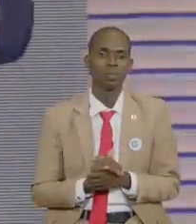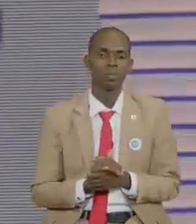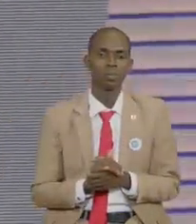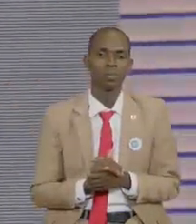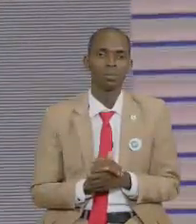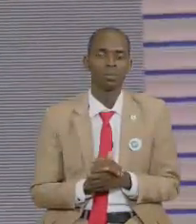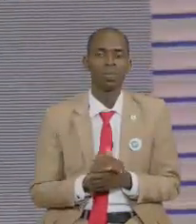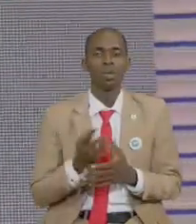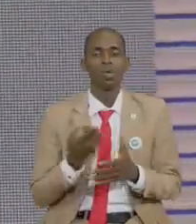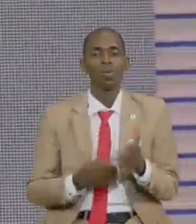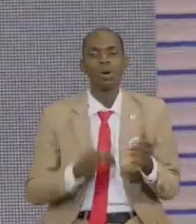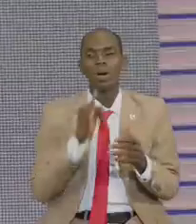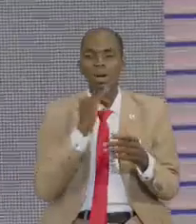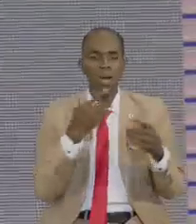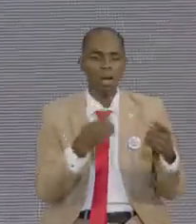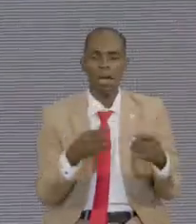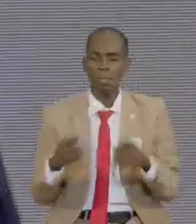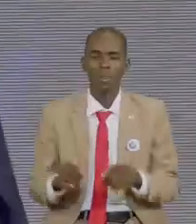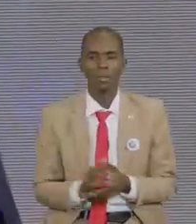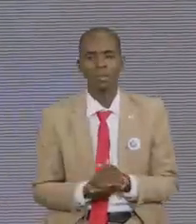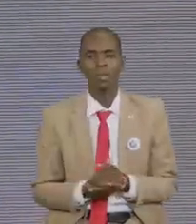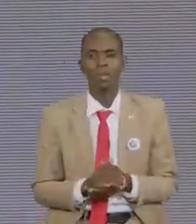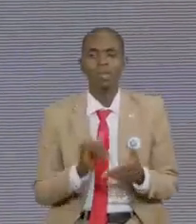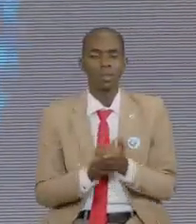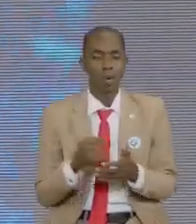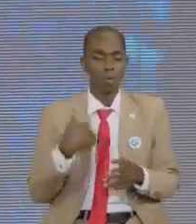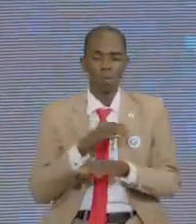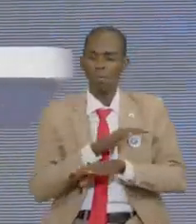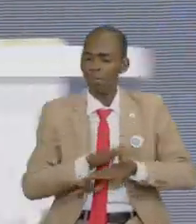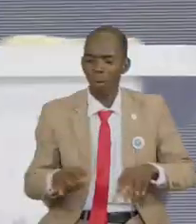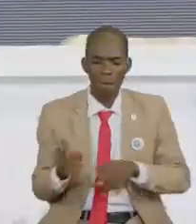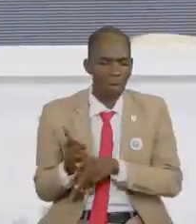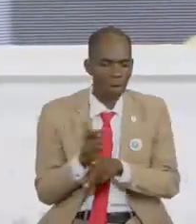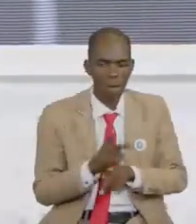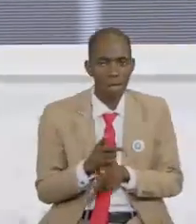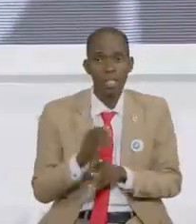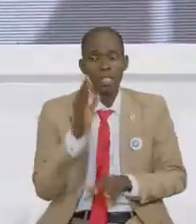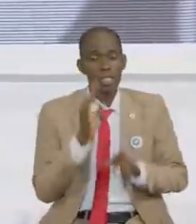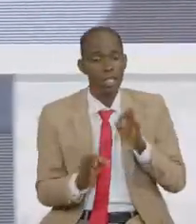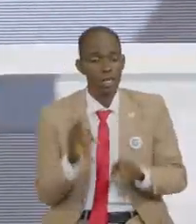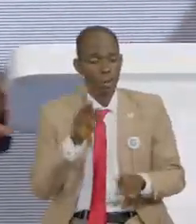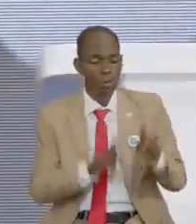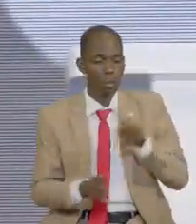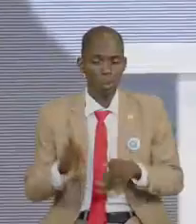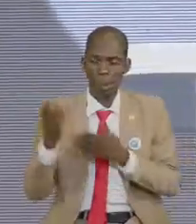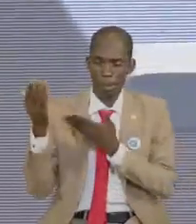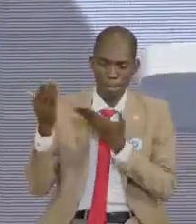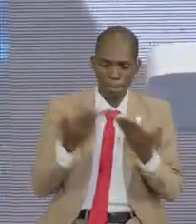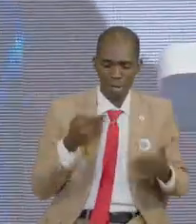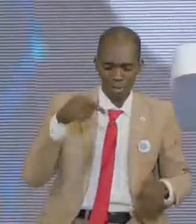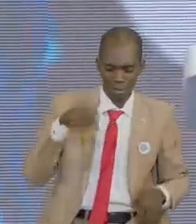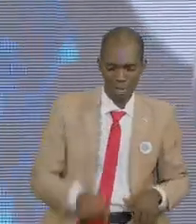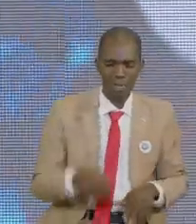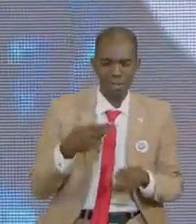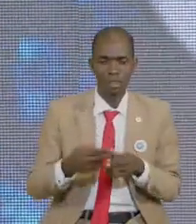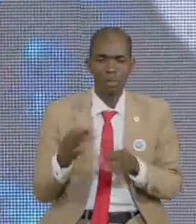What is happening? That we don't care if people put the name of Jesus in the mud, we